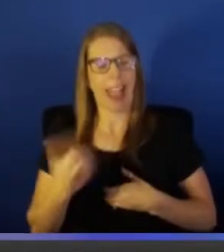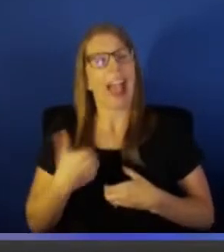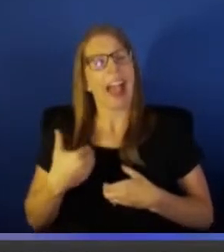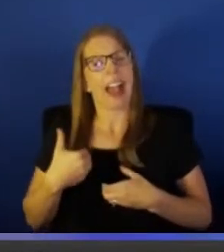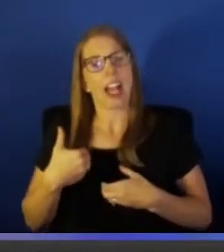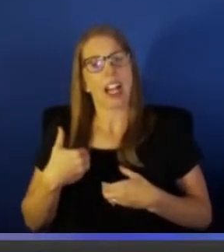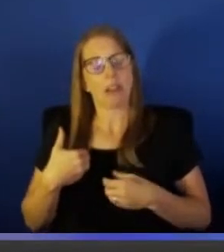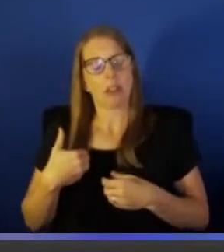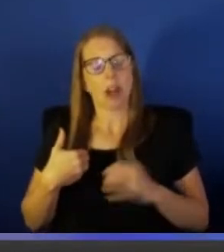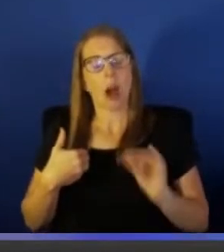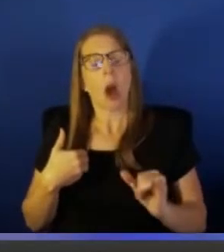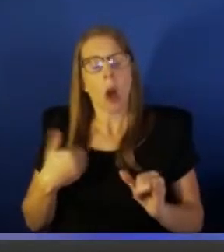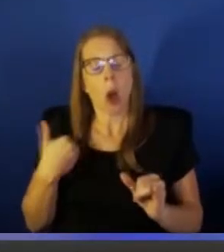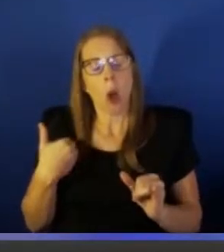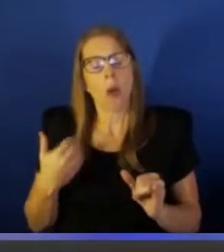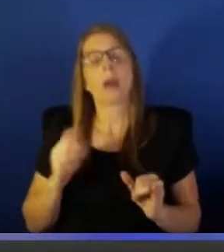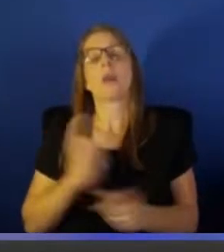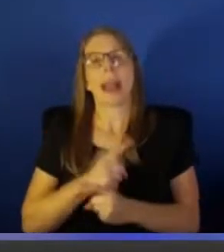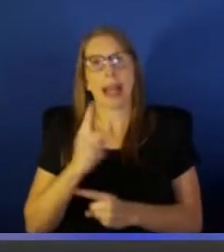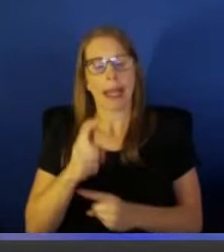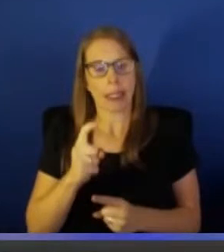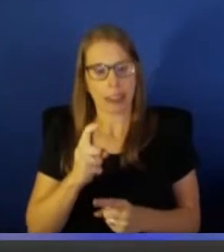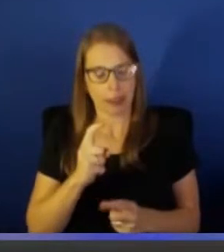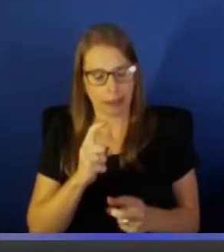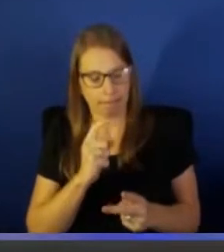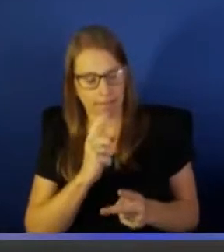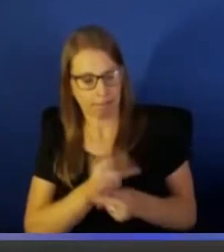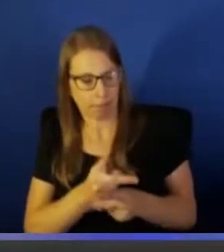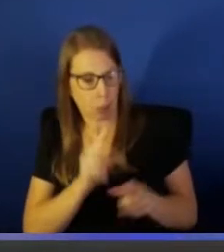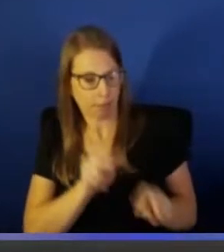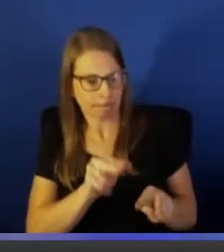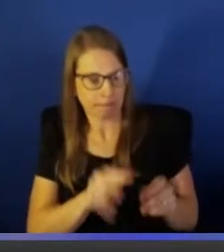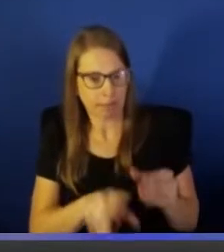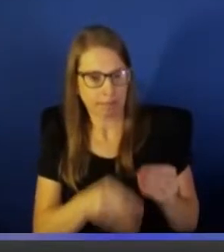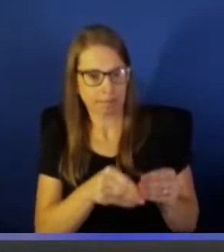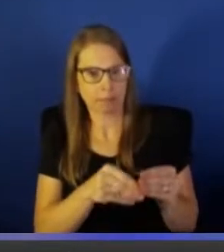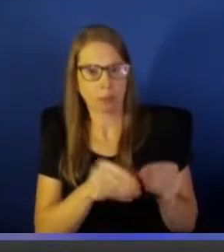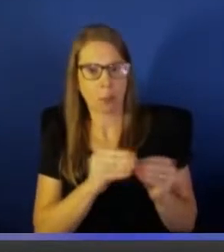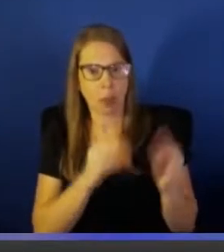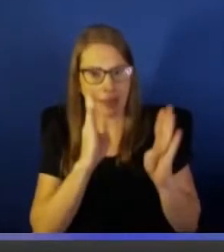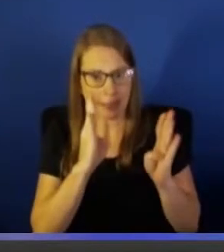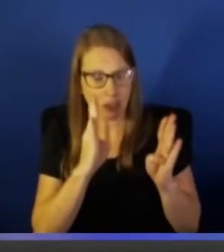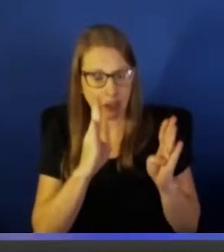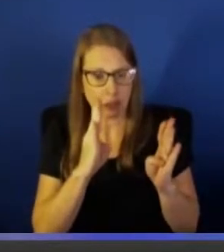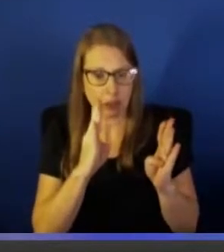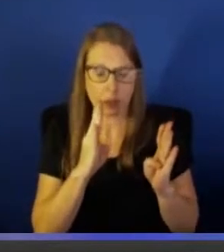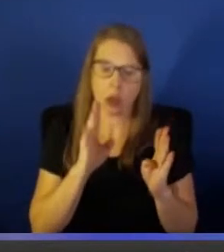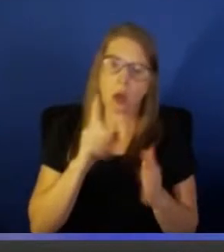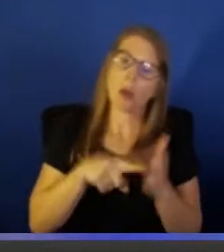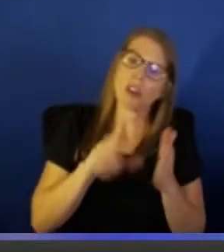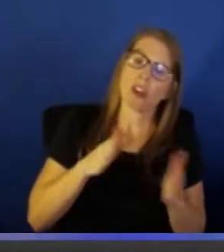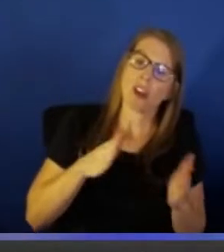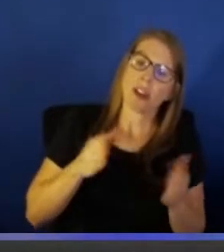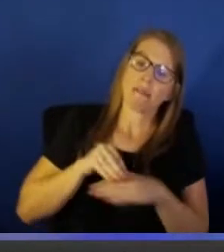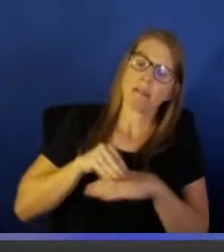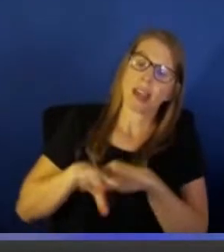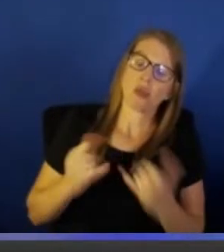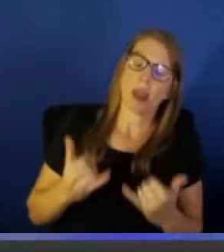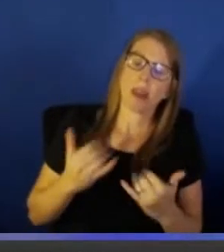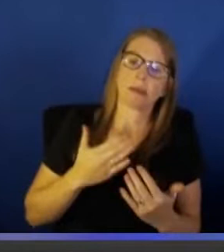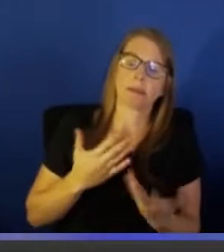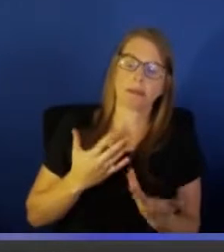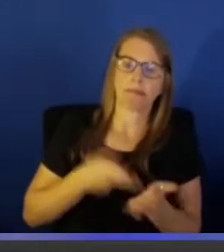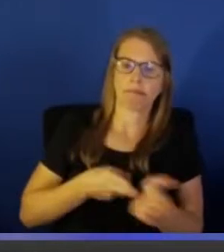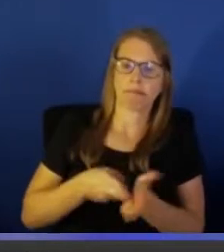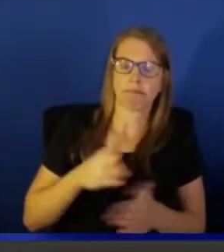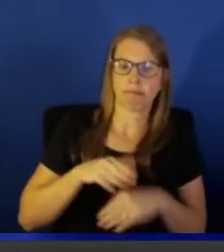needs some extra attention. Great advice. What's your advice? What's your candid advice for us today? You know, on the two different issues, guns and COVID, and I'll